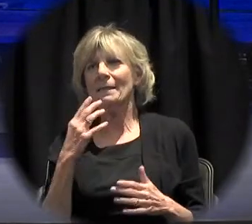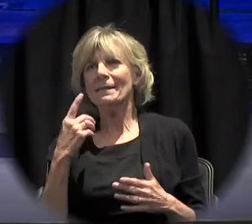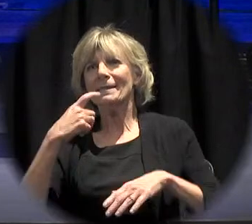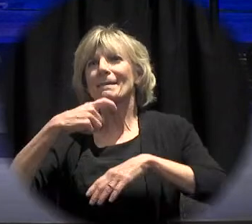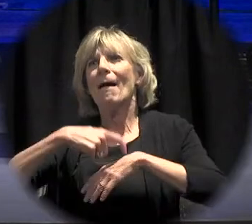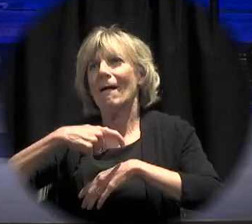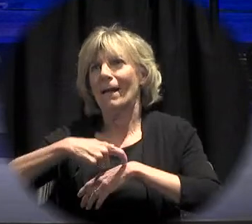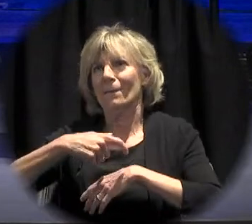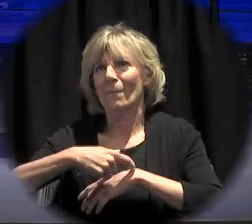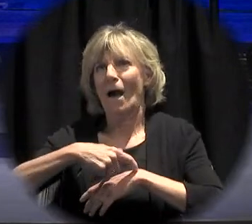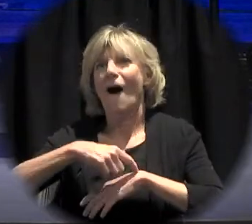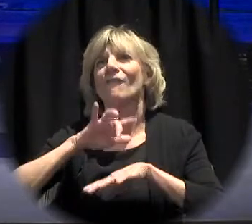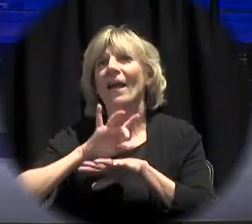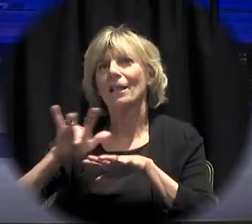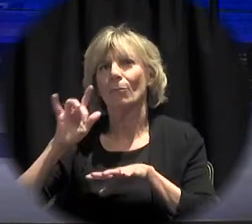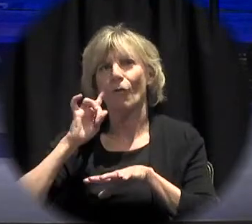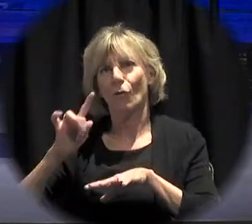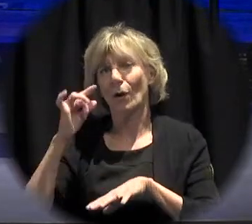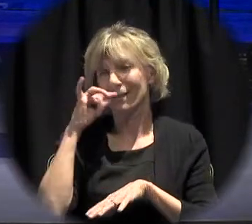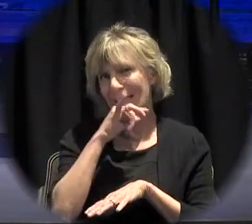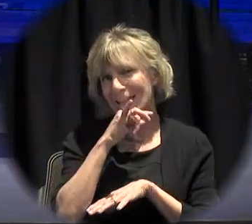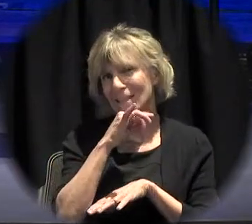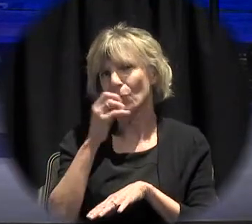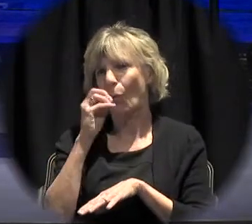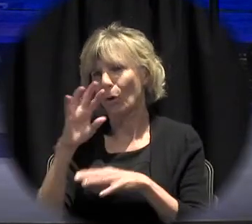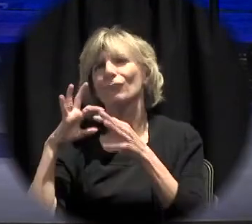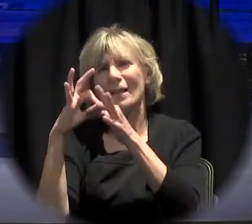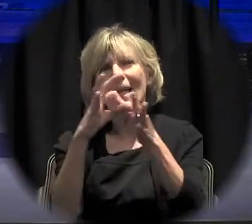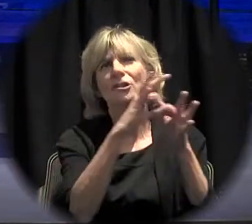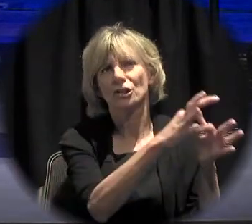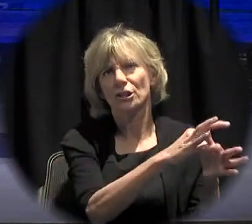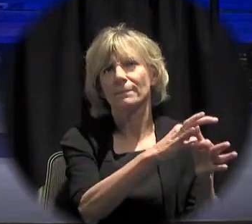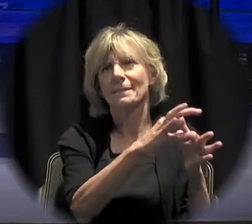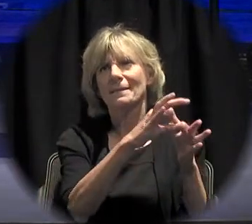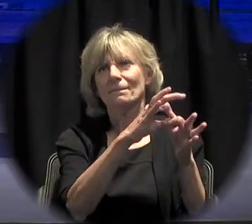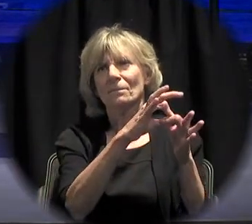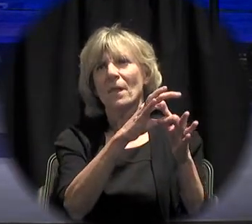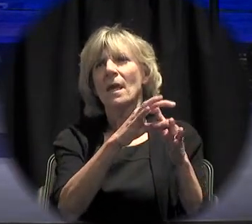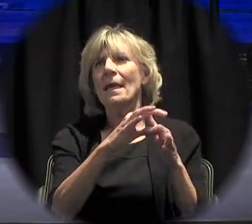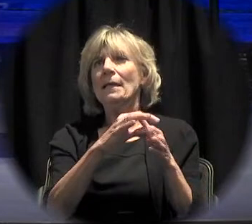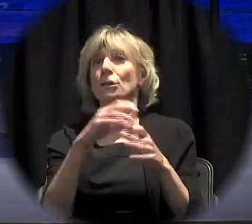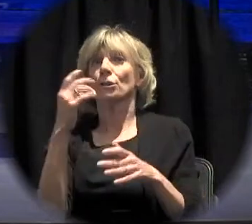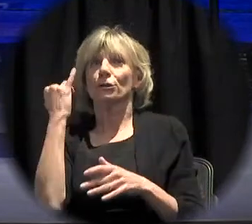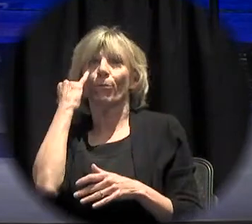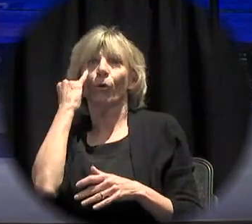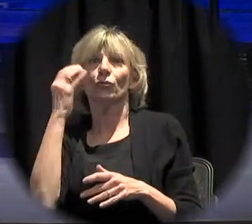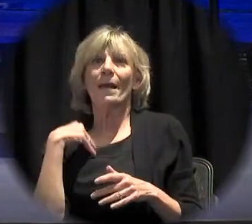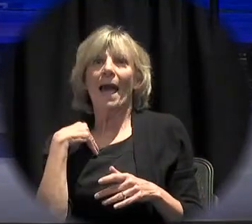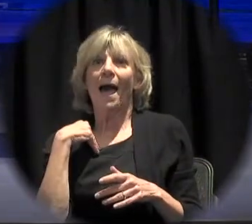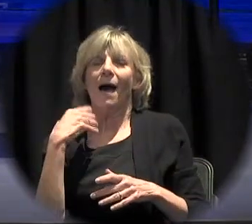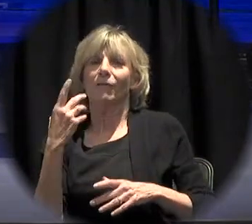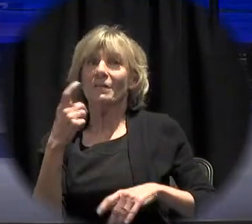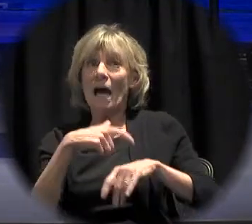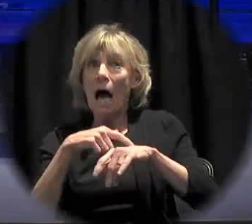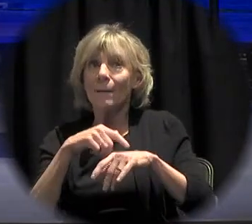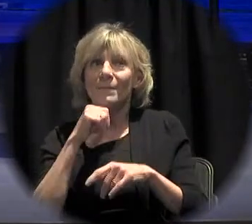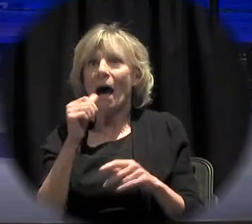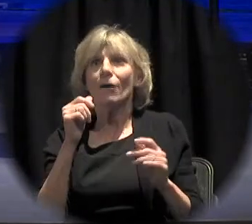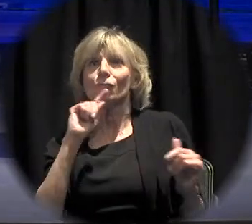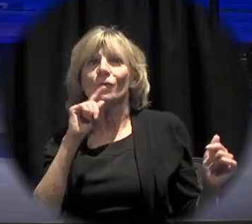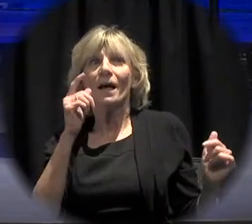those unexpected opportunities for ministry to kids, to others, we are